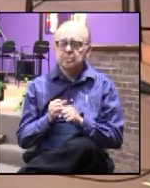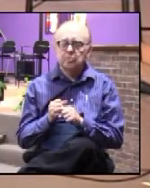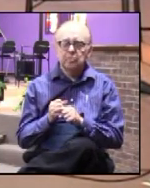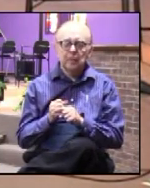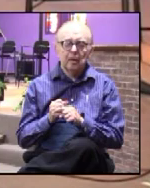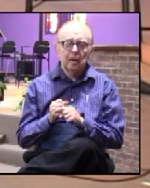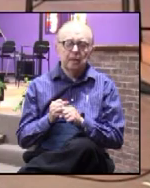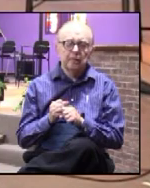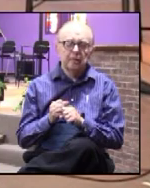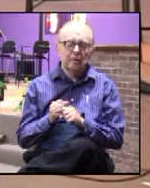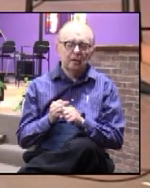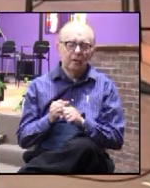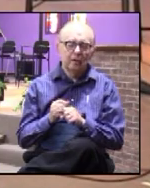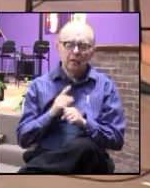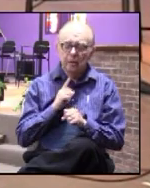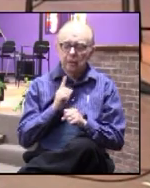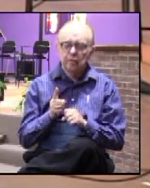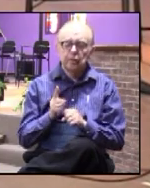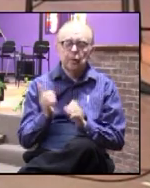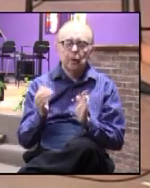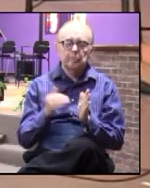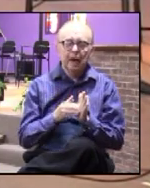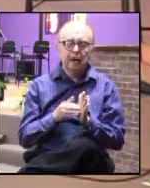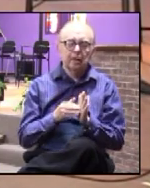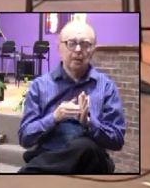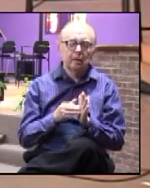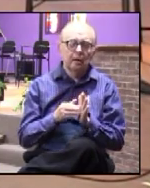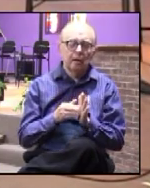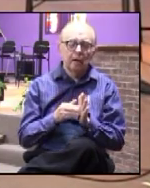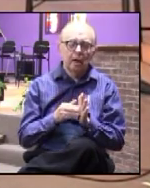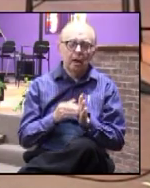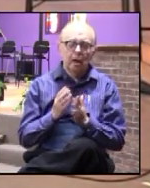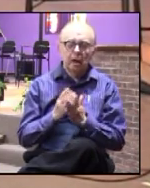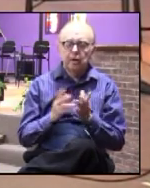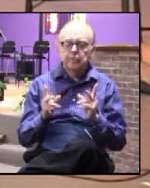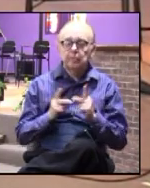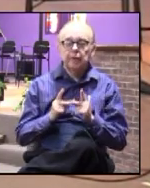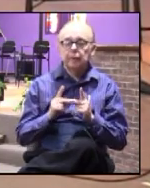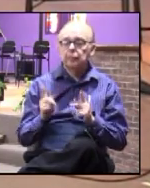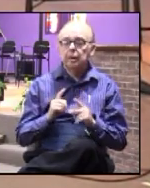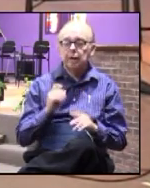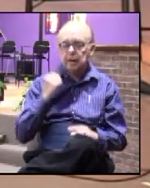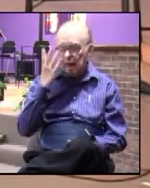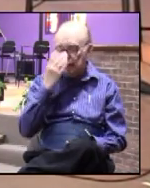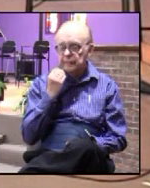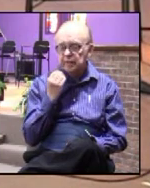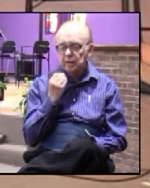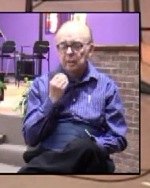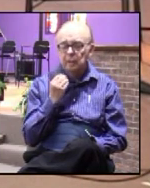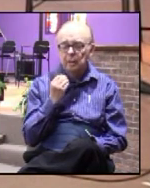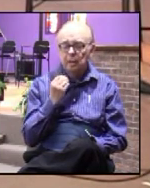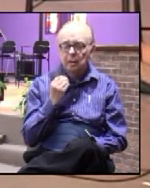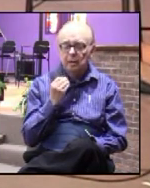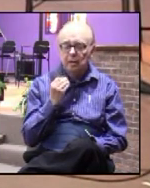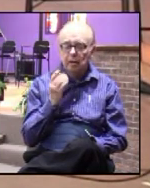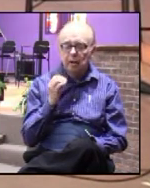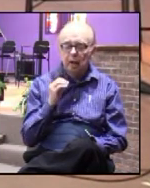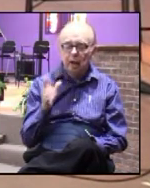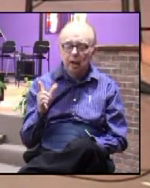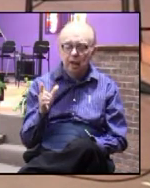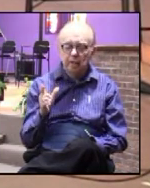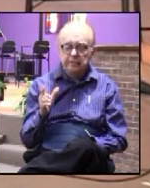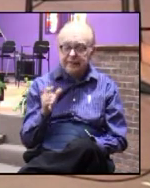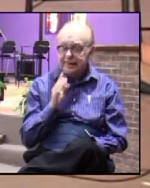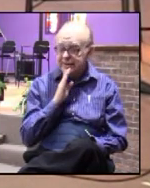credentials and everything to actually go back to someplace in Africa, which would be cool because it kind of speaks